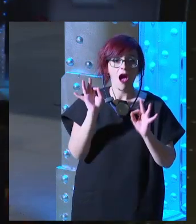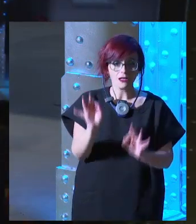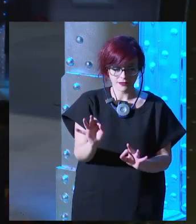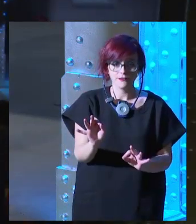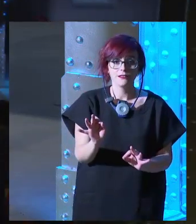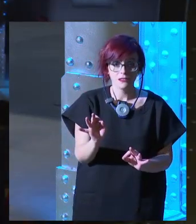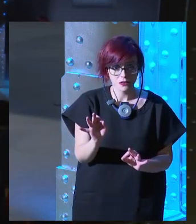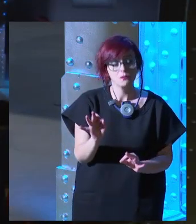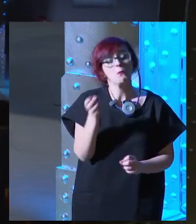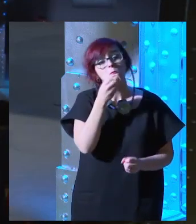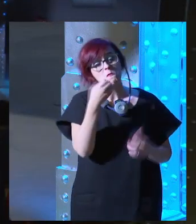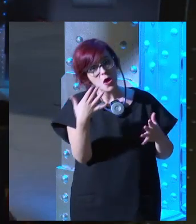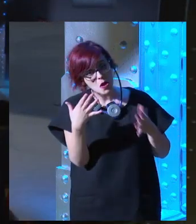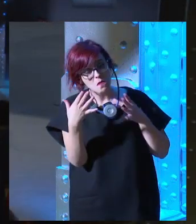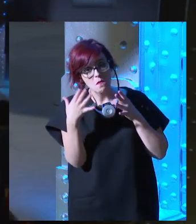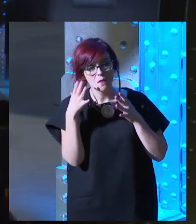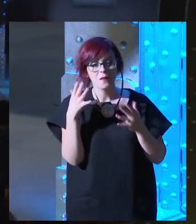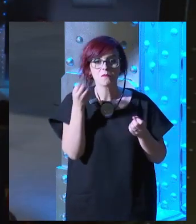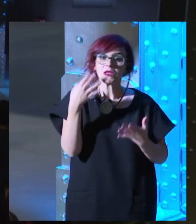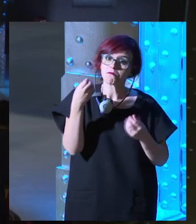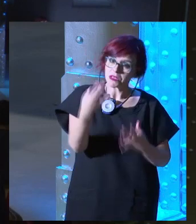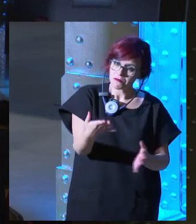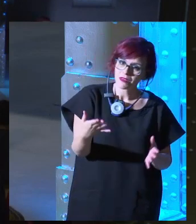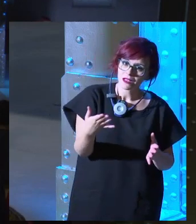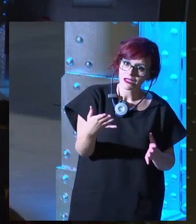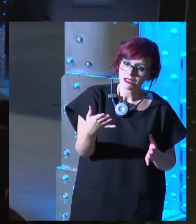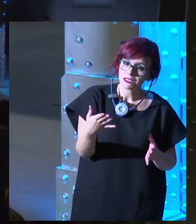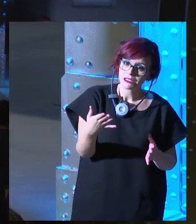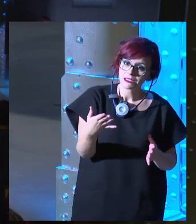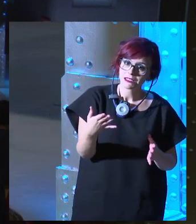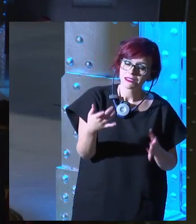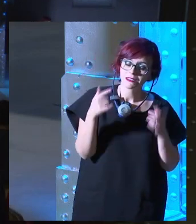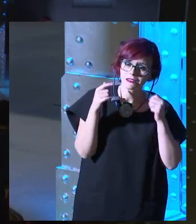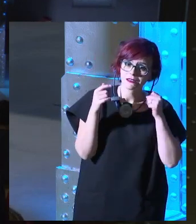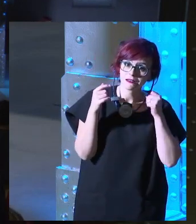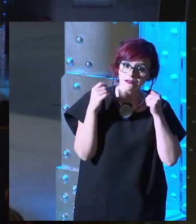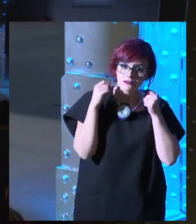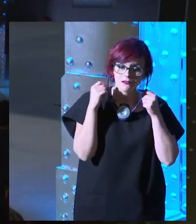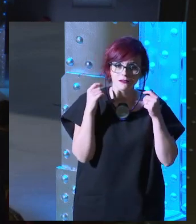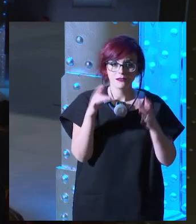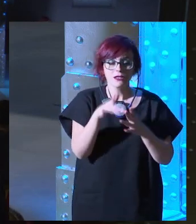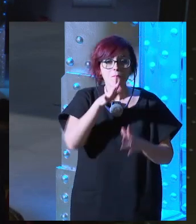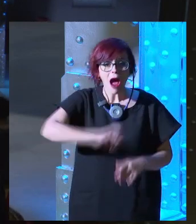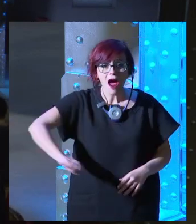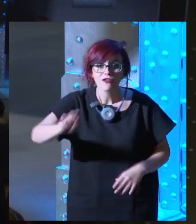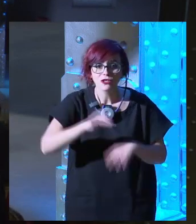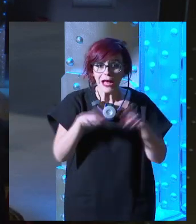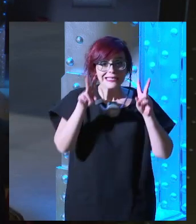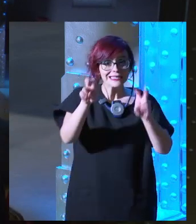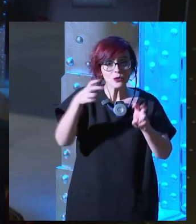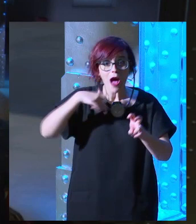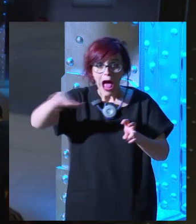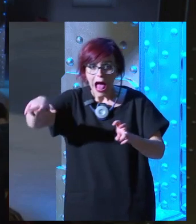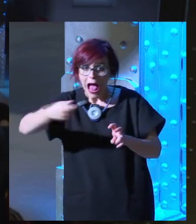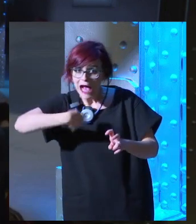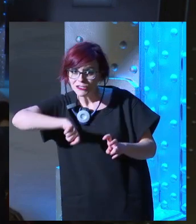So good. All right. So I've written this book with a really good title. That's the same in Spanish. Just start again. It's not